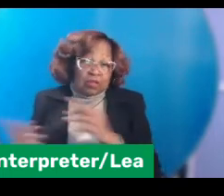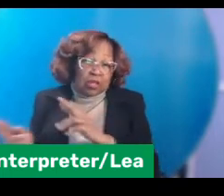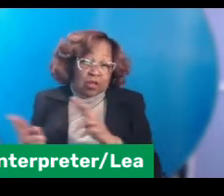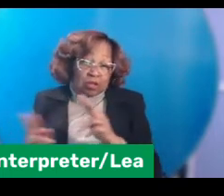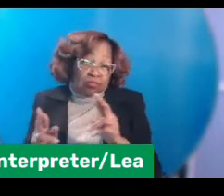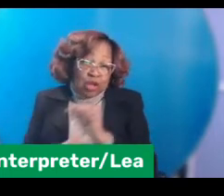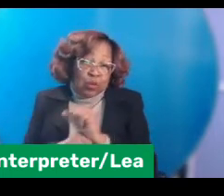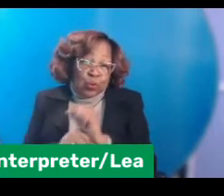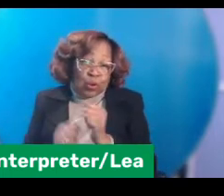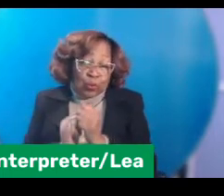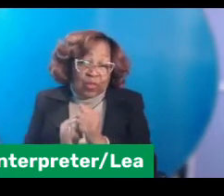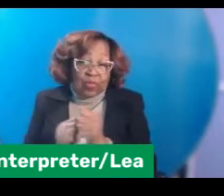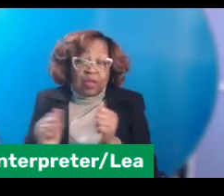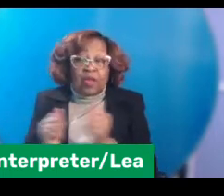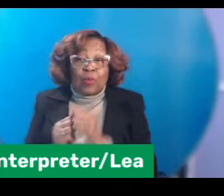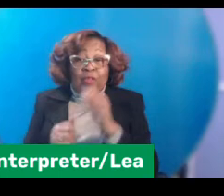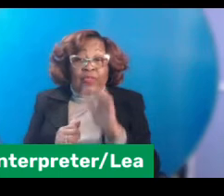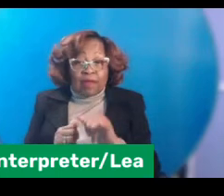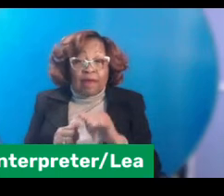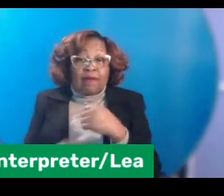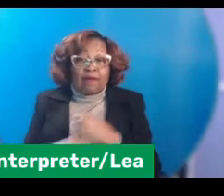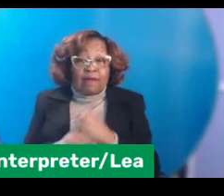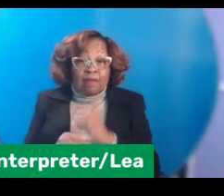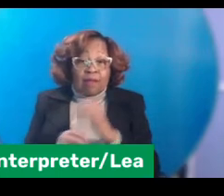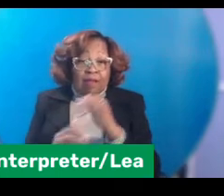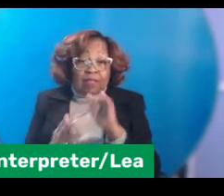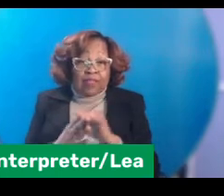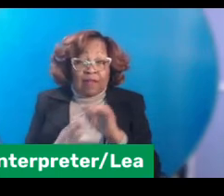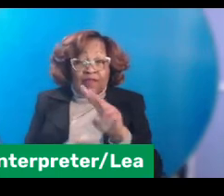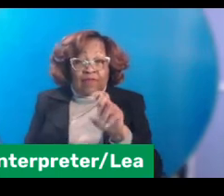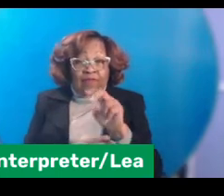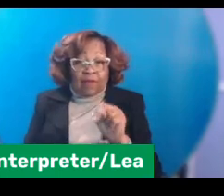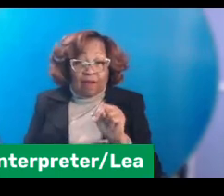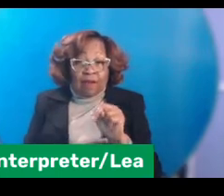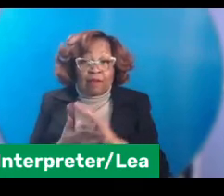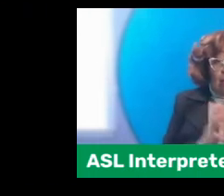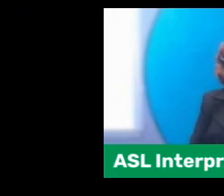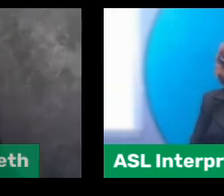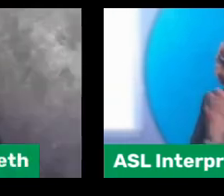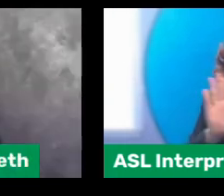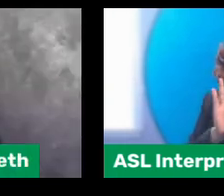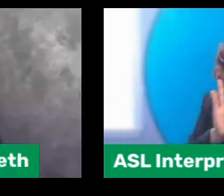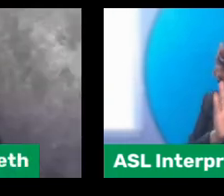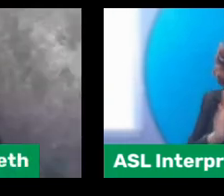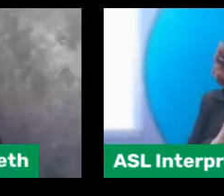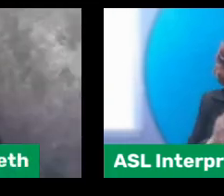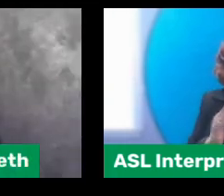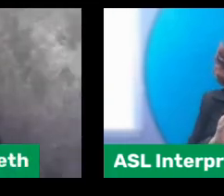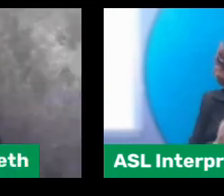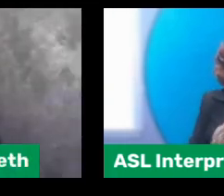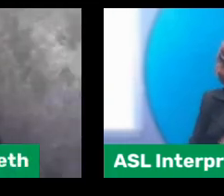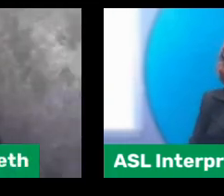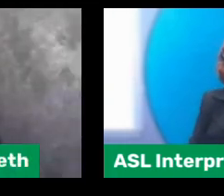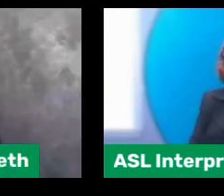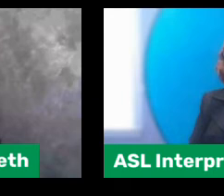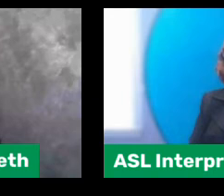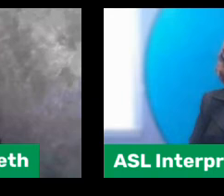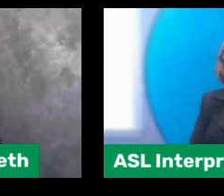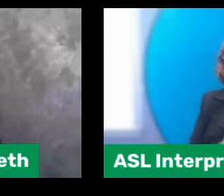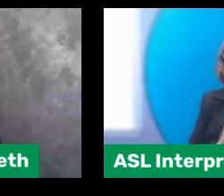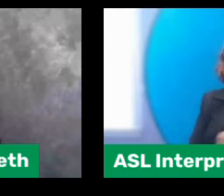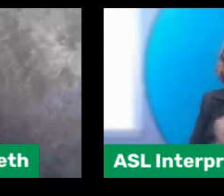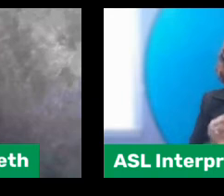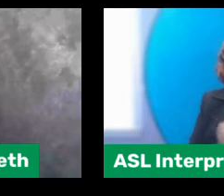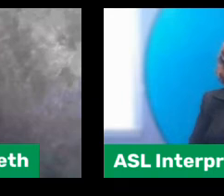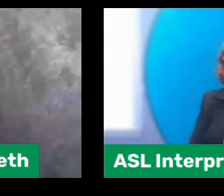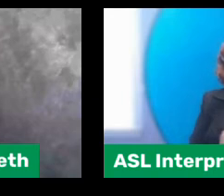with. And with that, it made that van become a symbol to the community. And there's something special about eating